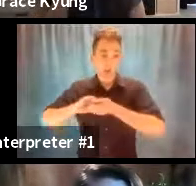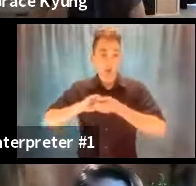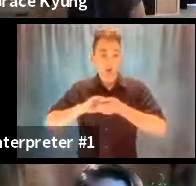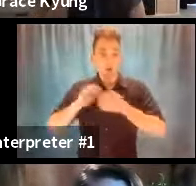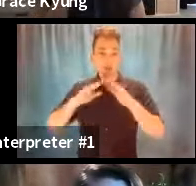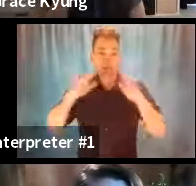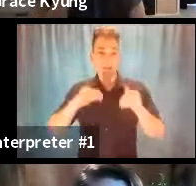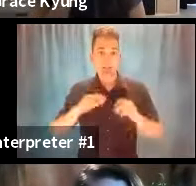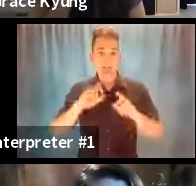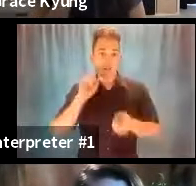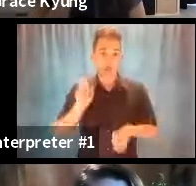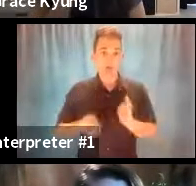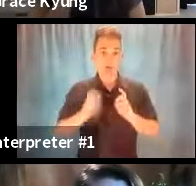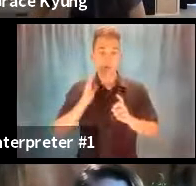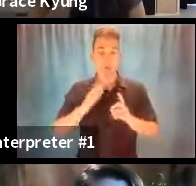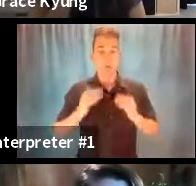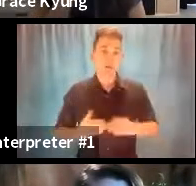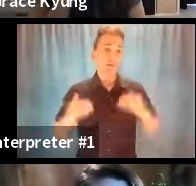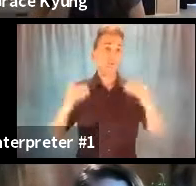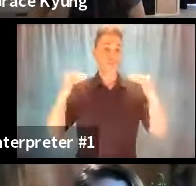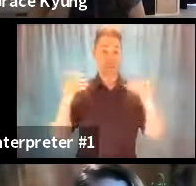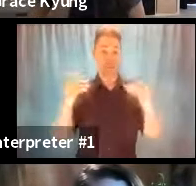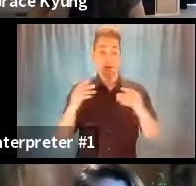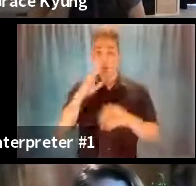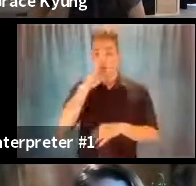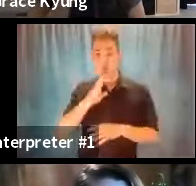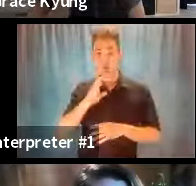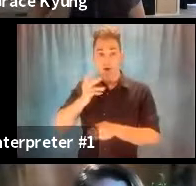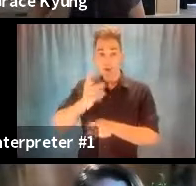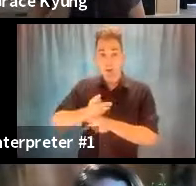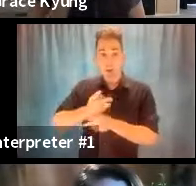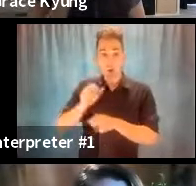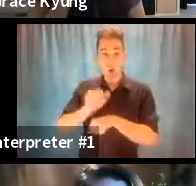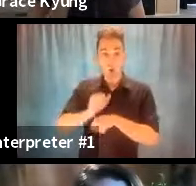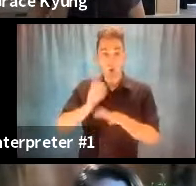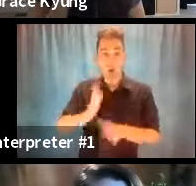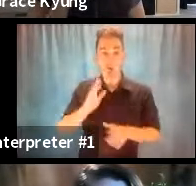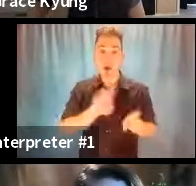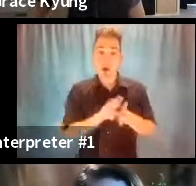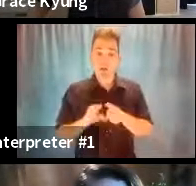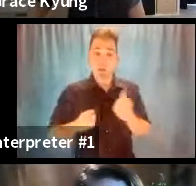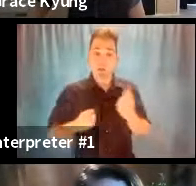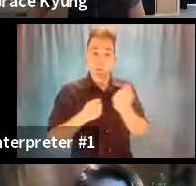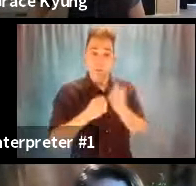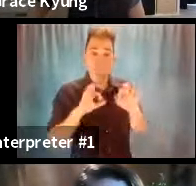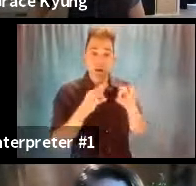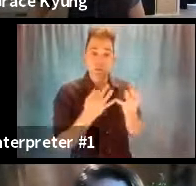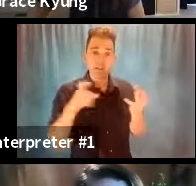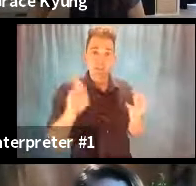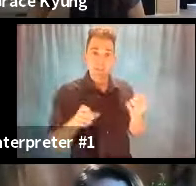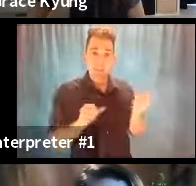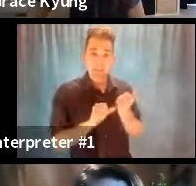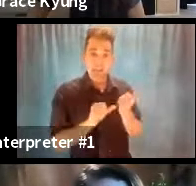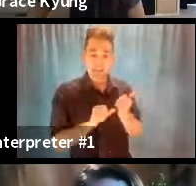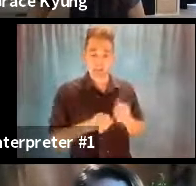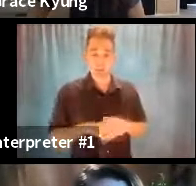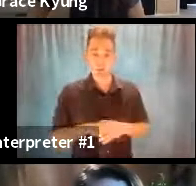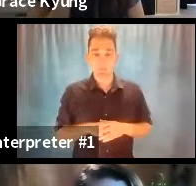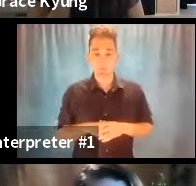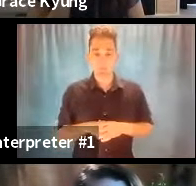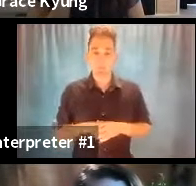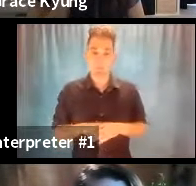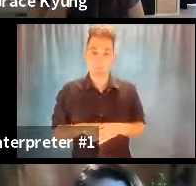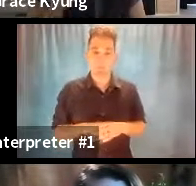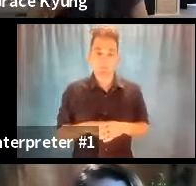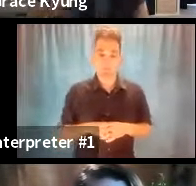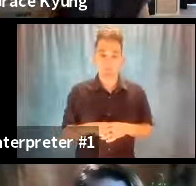that increases pay and support for direct care workers, as well as funding to support individuals and families who need assistance. In regard